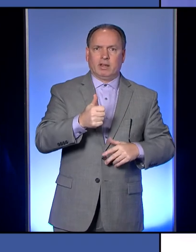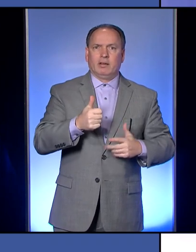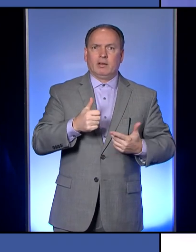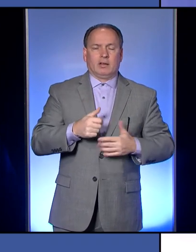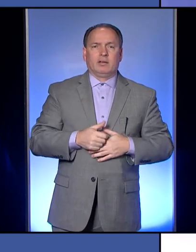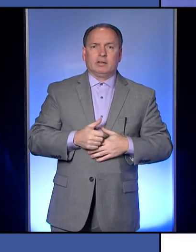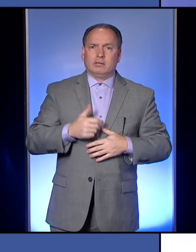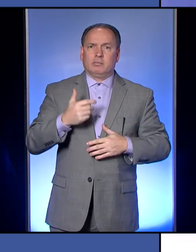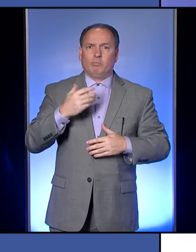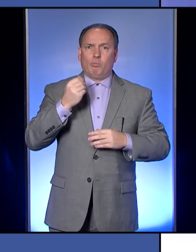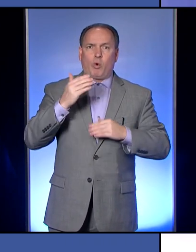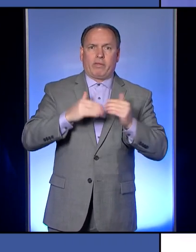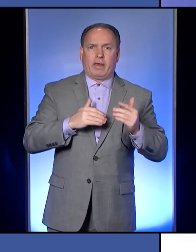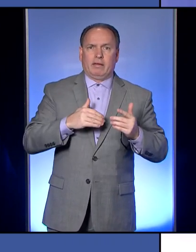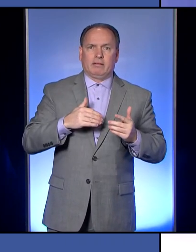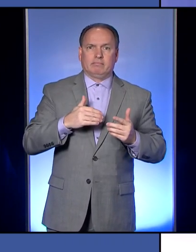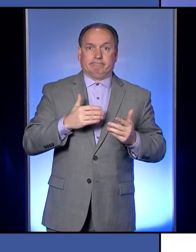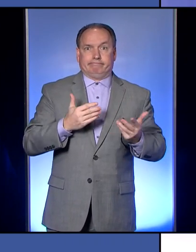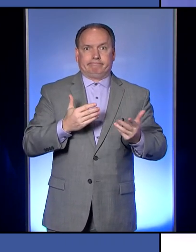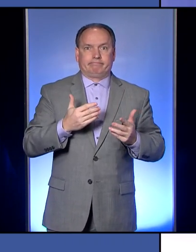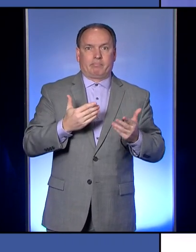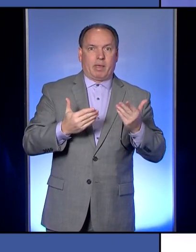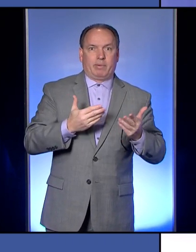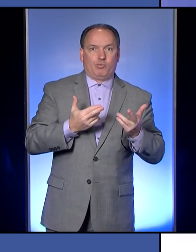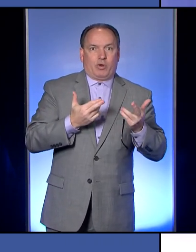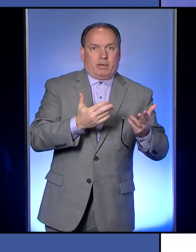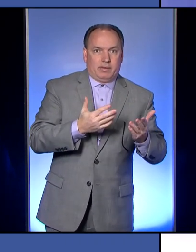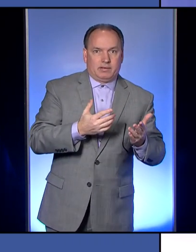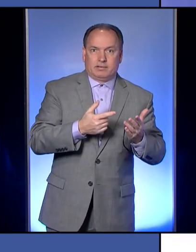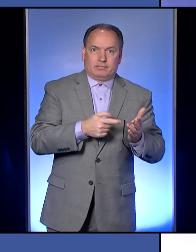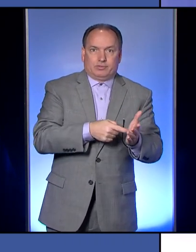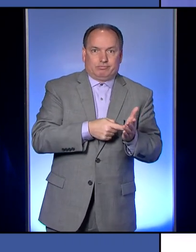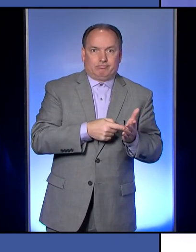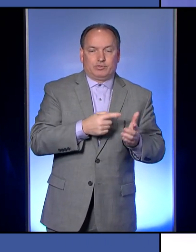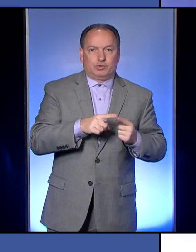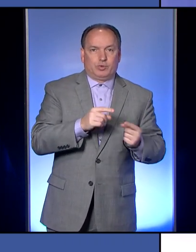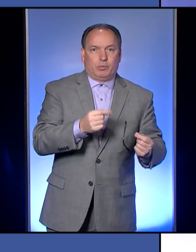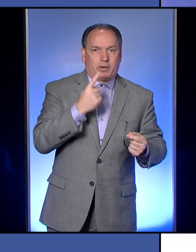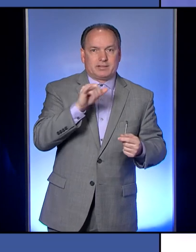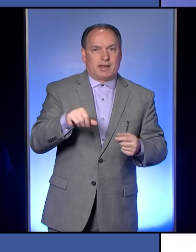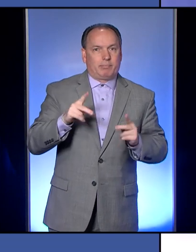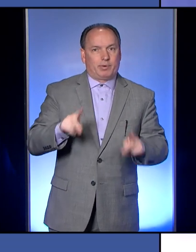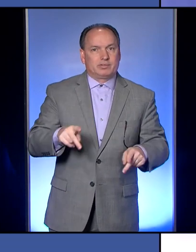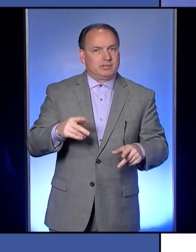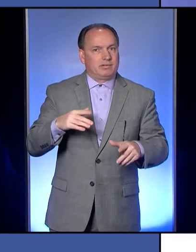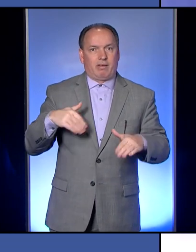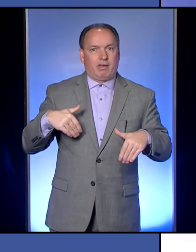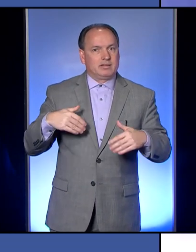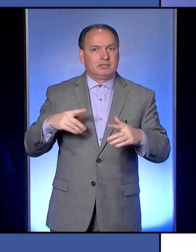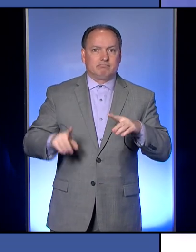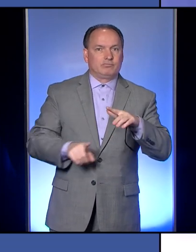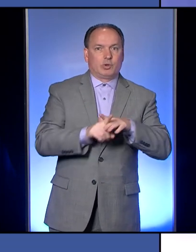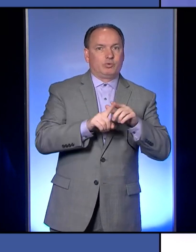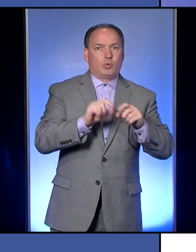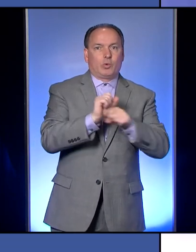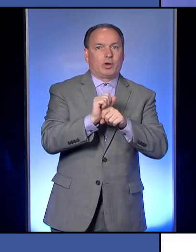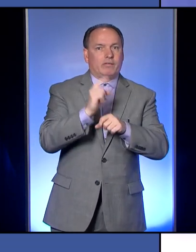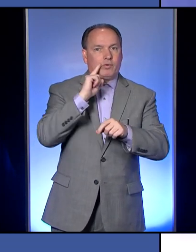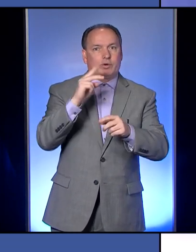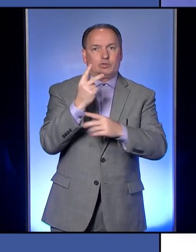what would they probably would have even been recommended to do, since this person hadn't been there in so long working.